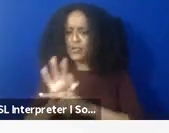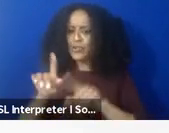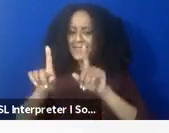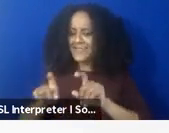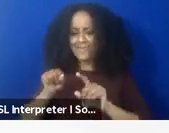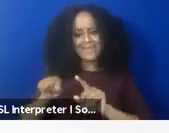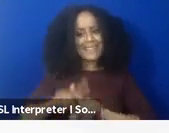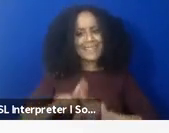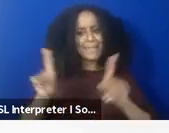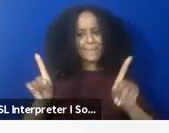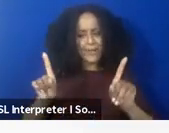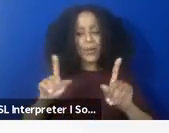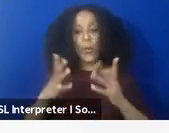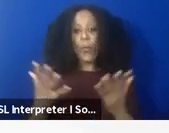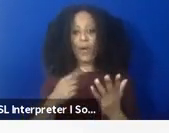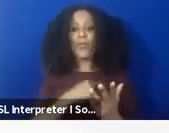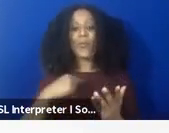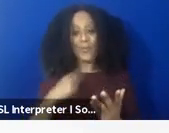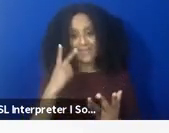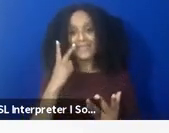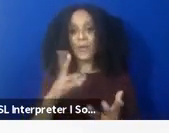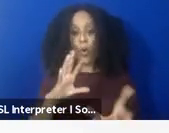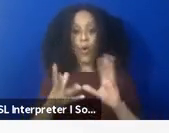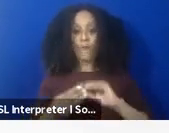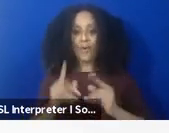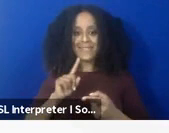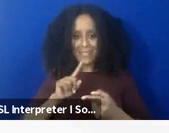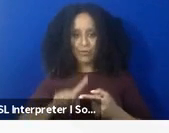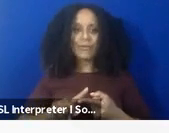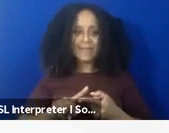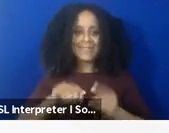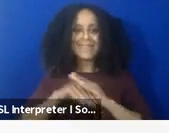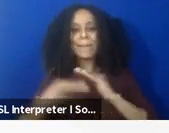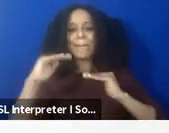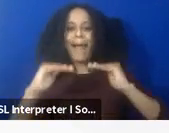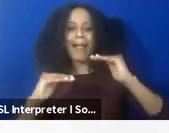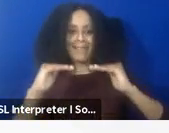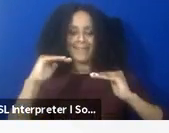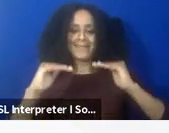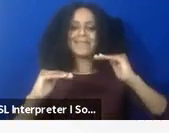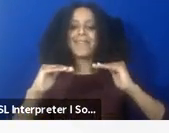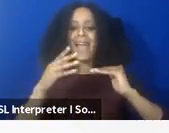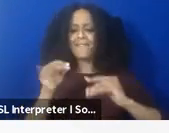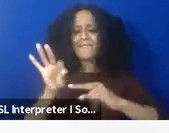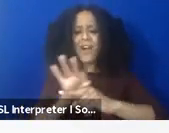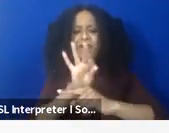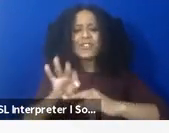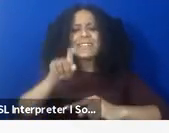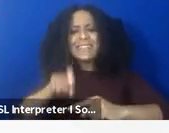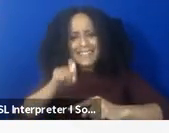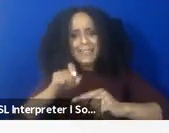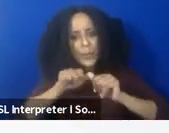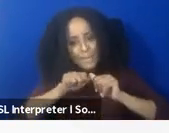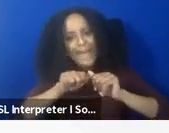else. But what we do see is an overall decrease in balance and the function needed to maintain